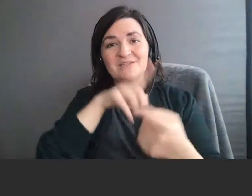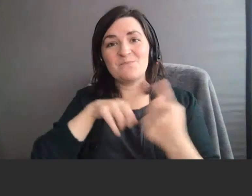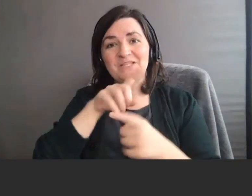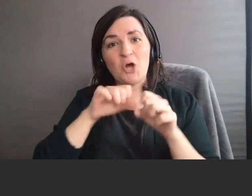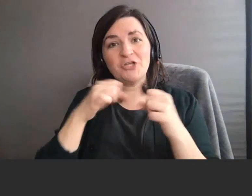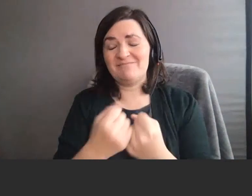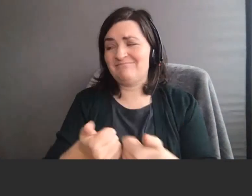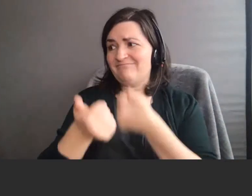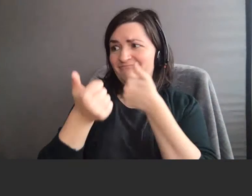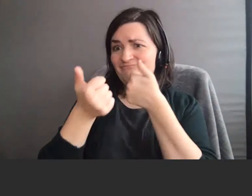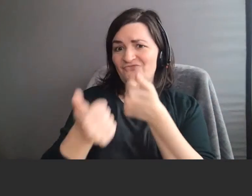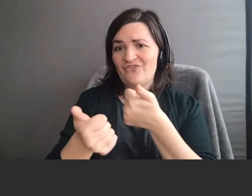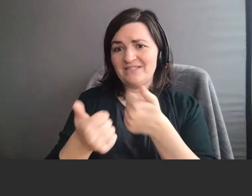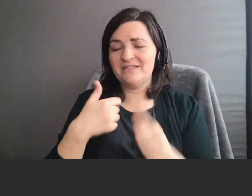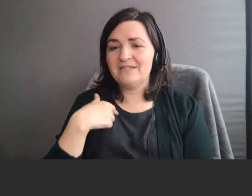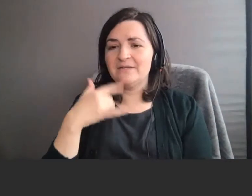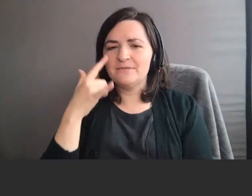I'm just checking if.